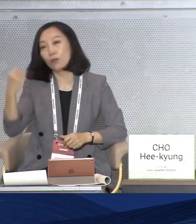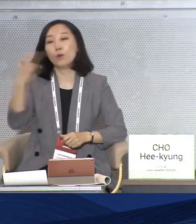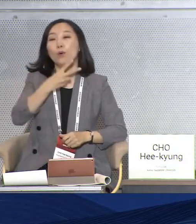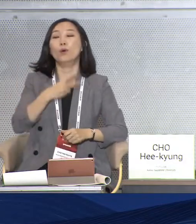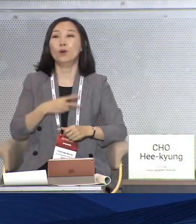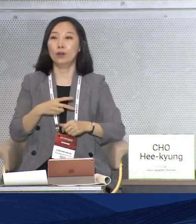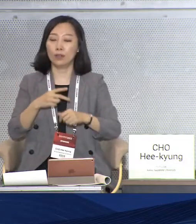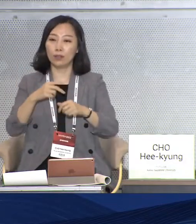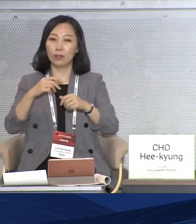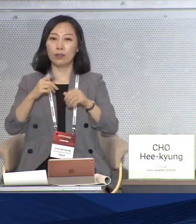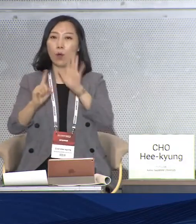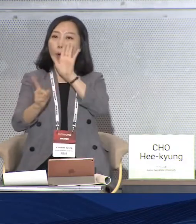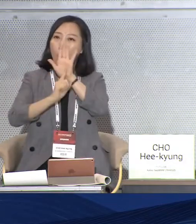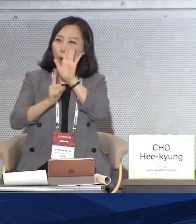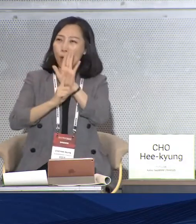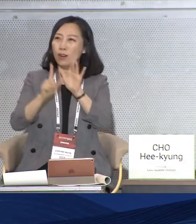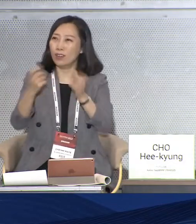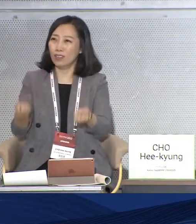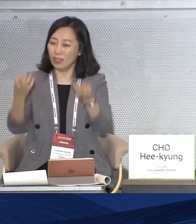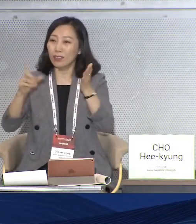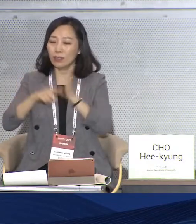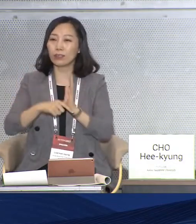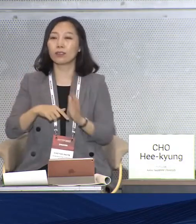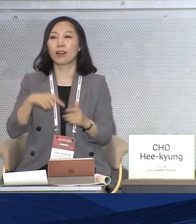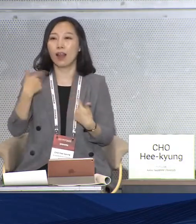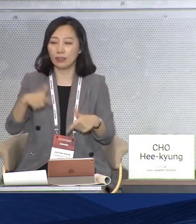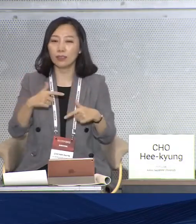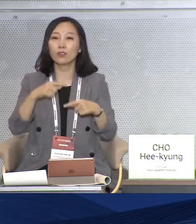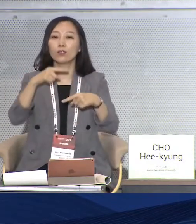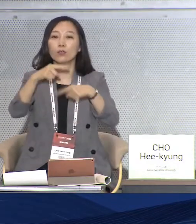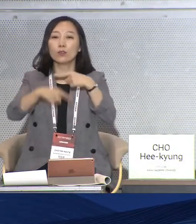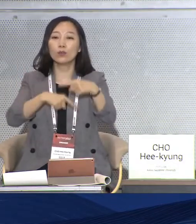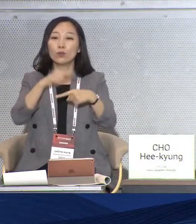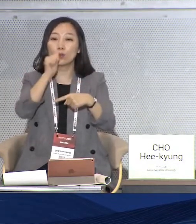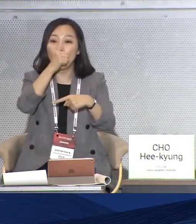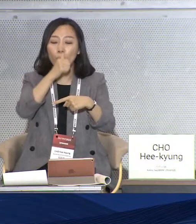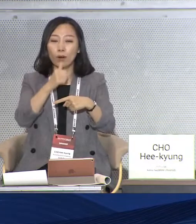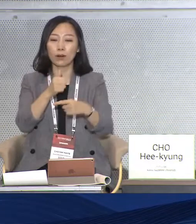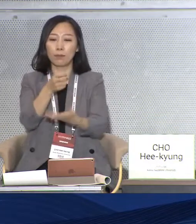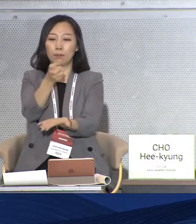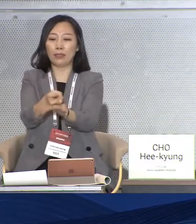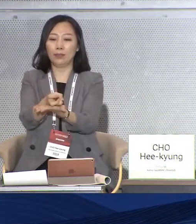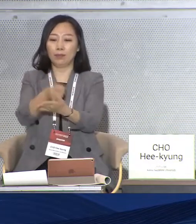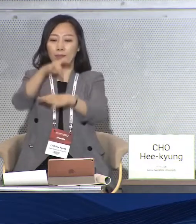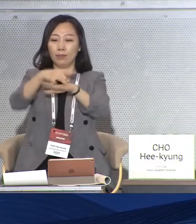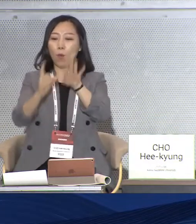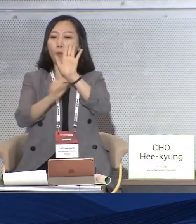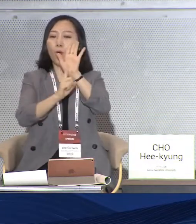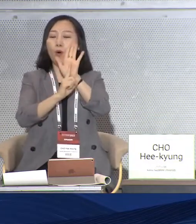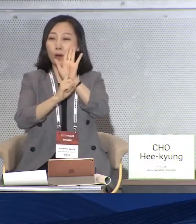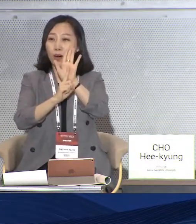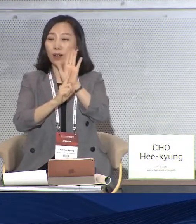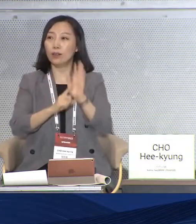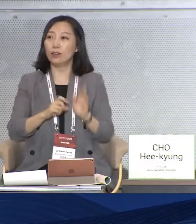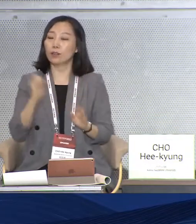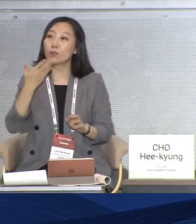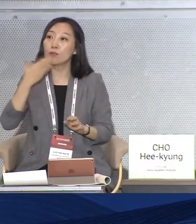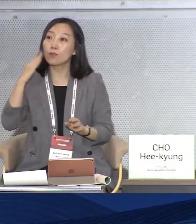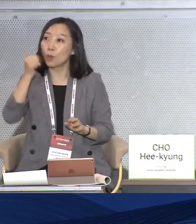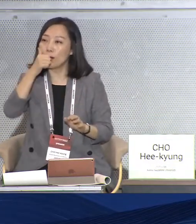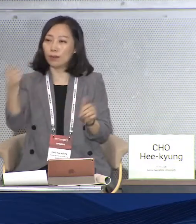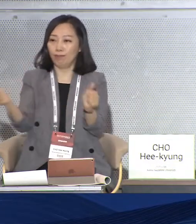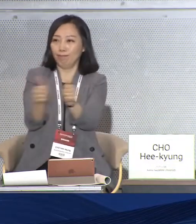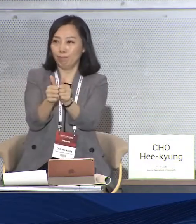loss have to do that monitorings, and again, that is a part of the quantitative growth. And again, when there's an